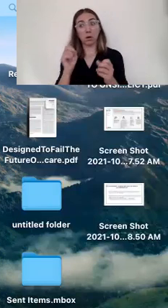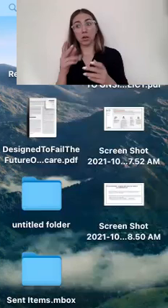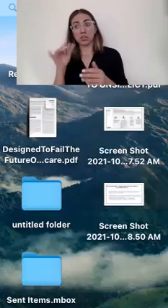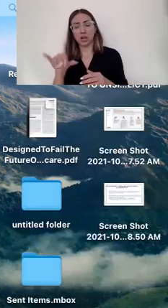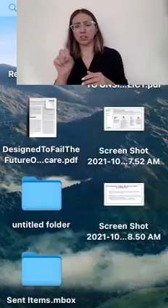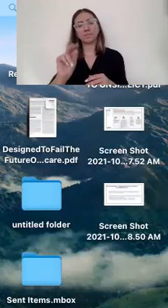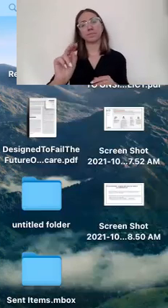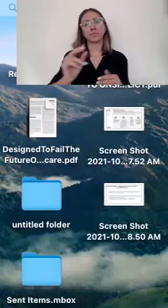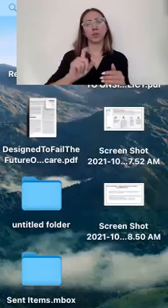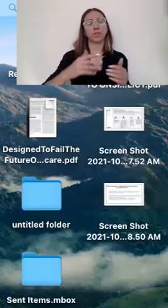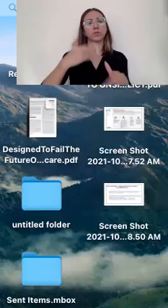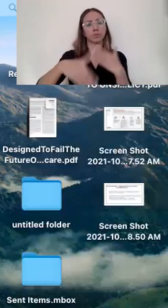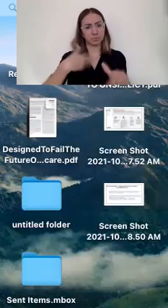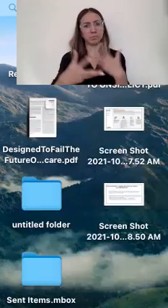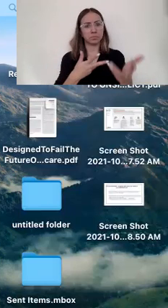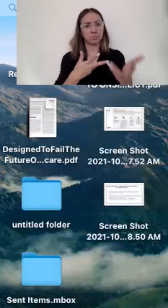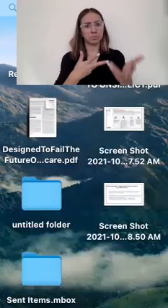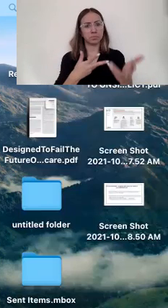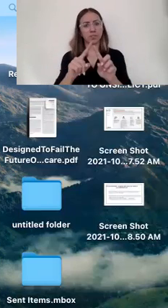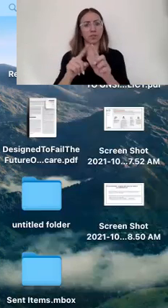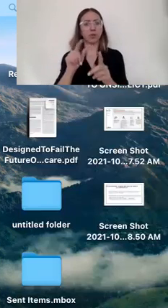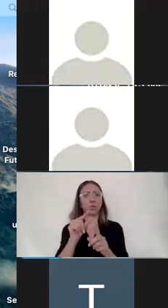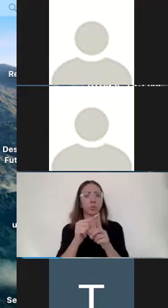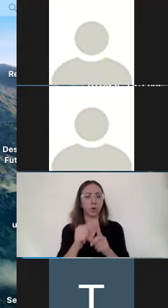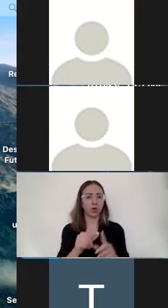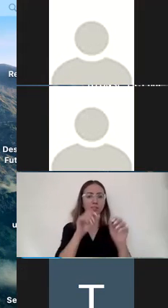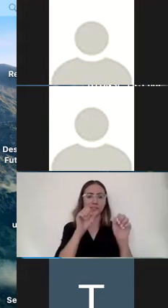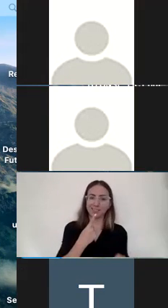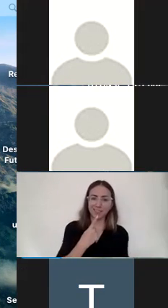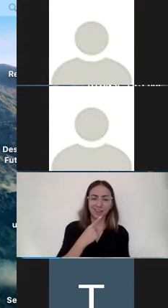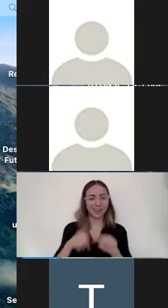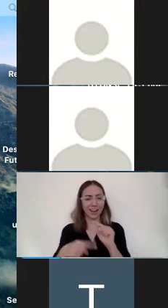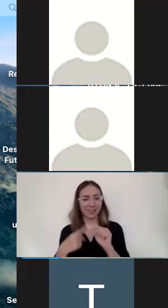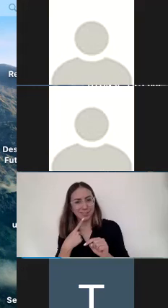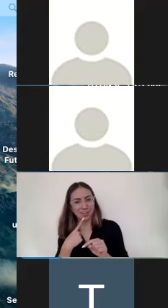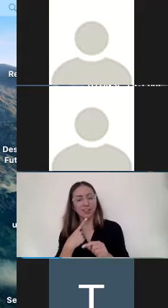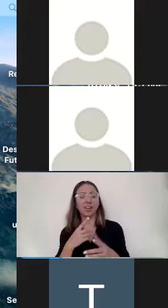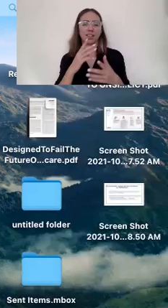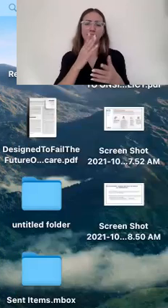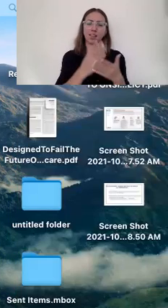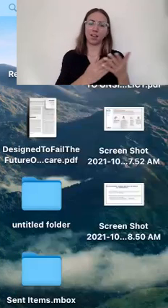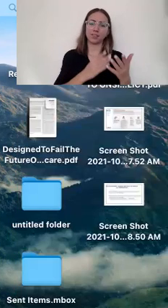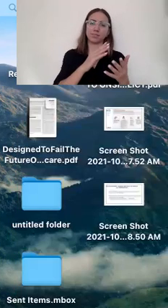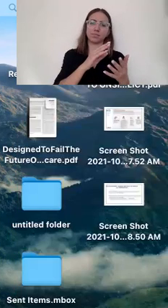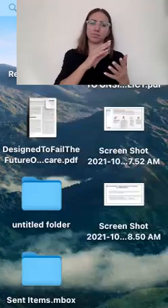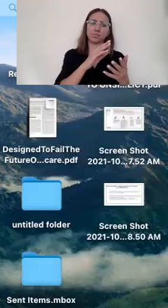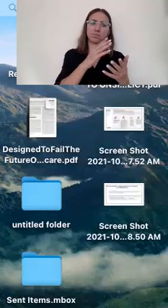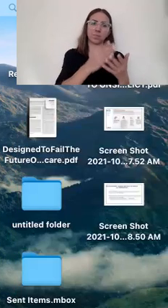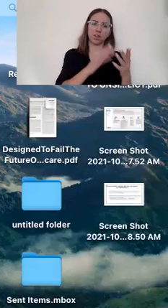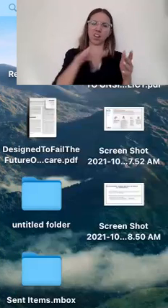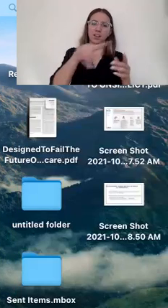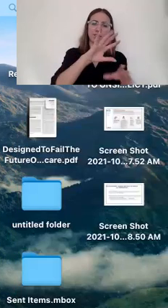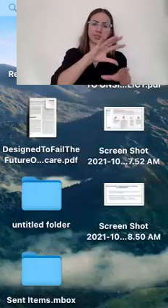dialogue. There's certain ways you could talk to people. There's certain words you can and can't say. And that's all part of our training, how to really talk to these people and